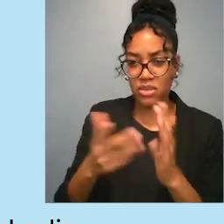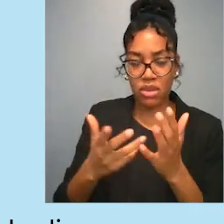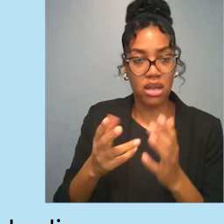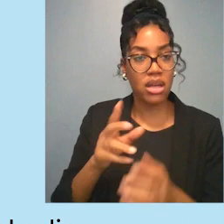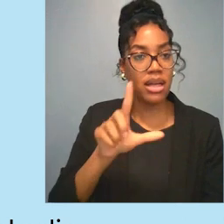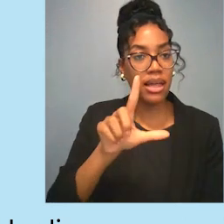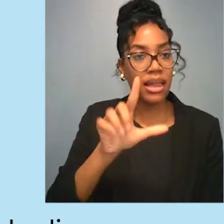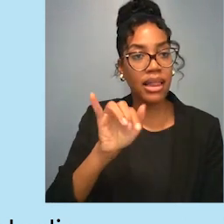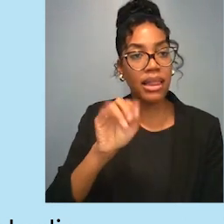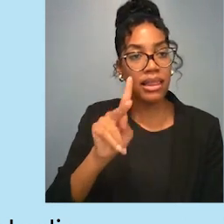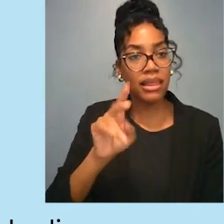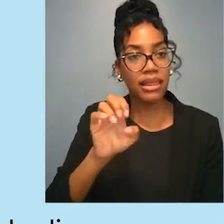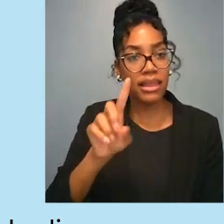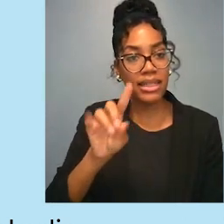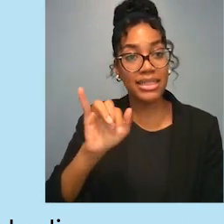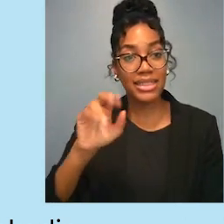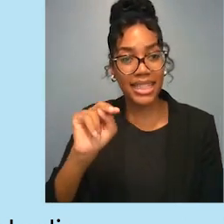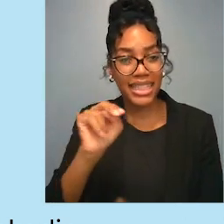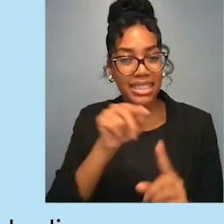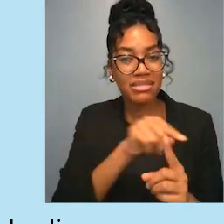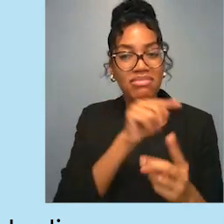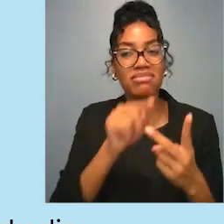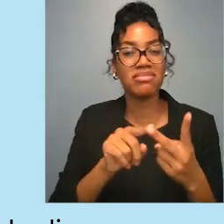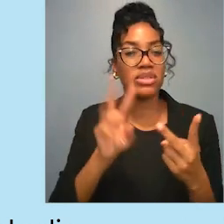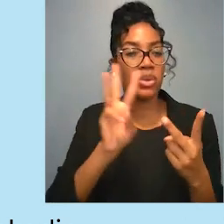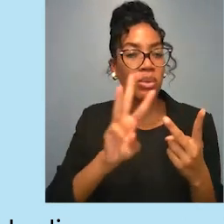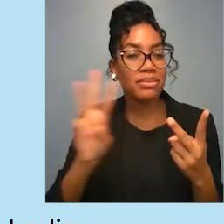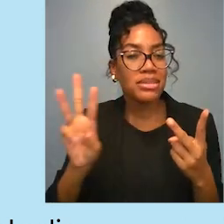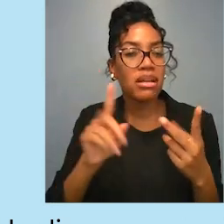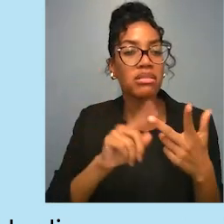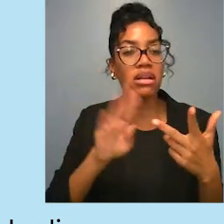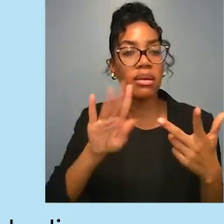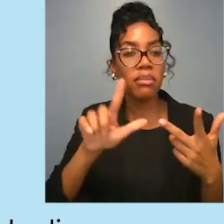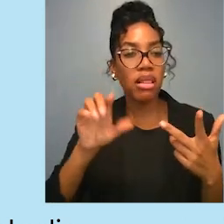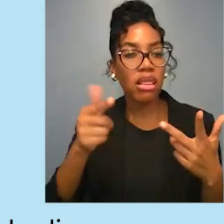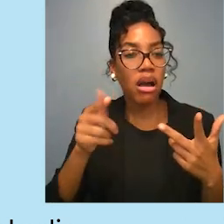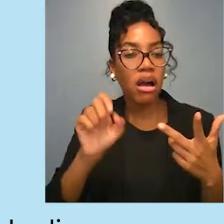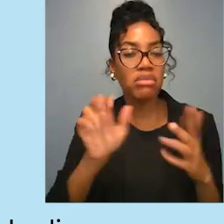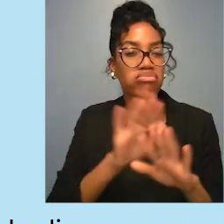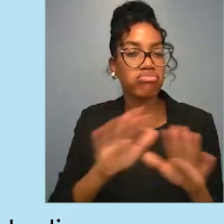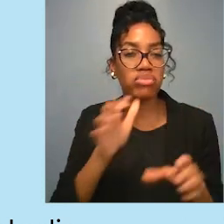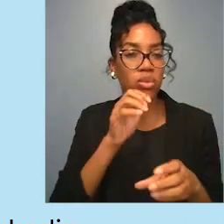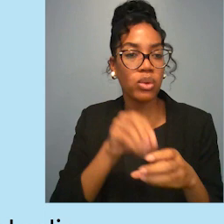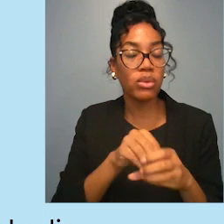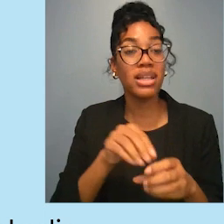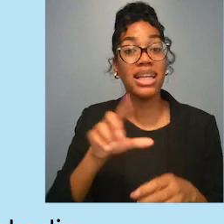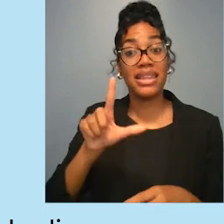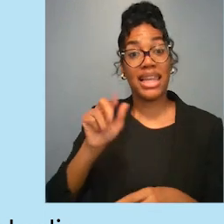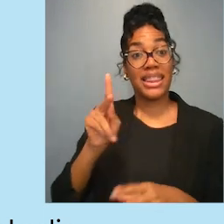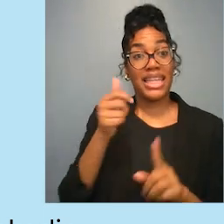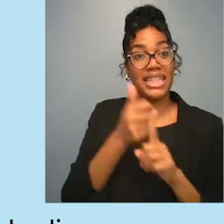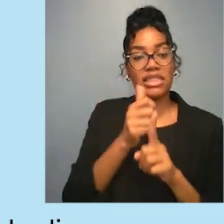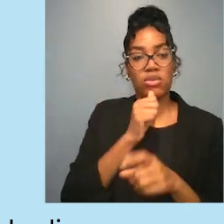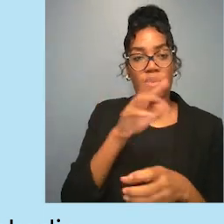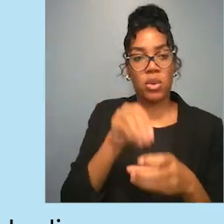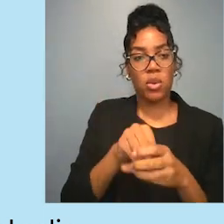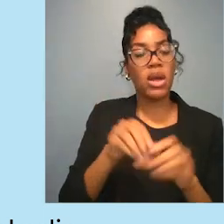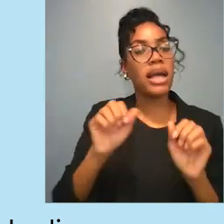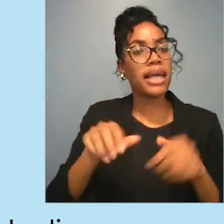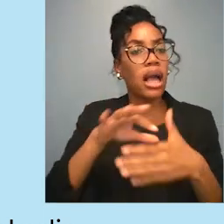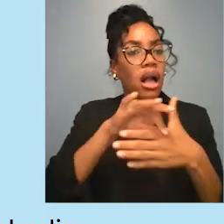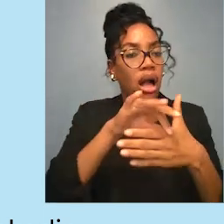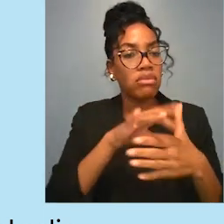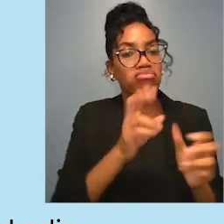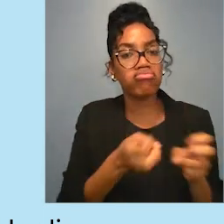You're welcome to provide that information, but just don't put the link in. Also, we definitely discourage you from including things like